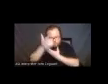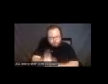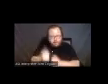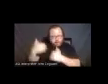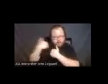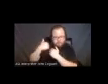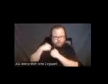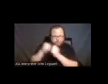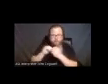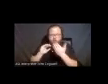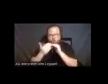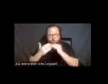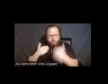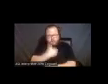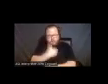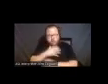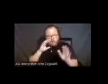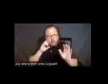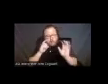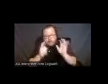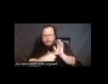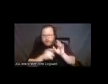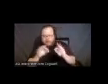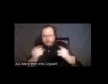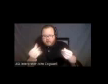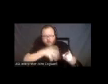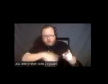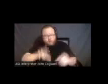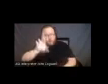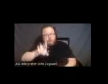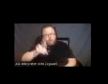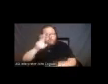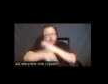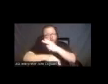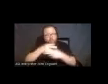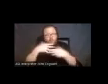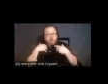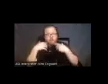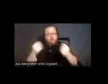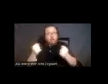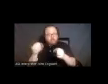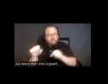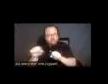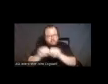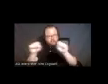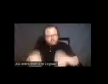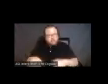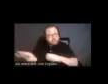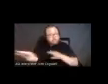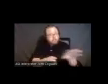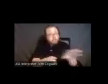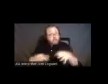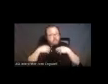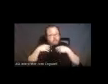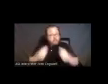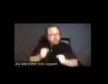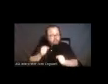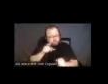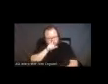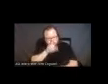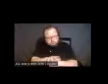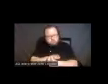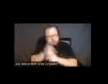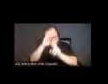members. With this land acknowledgement, Riverside University Health System Behavioral Health commits to be